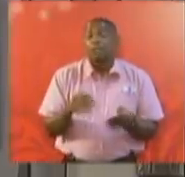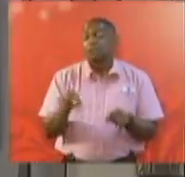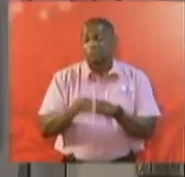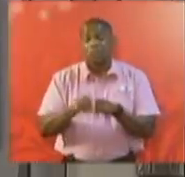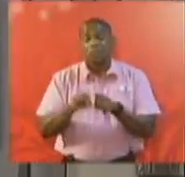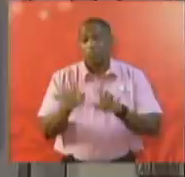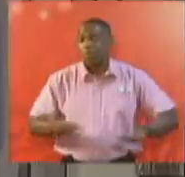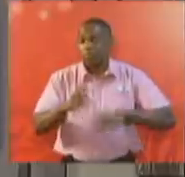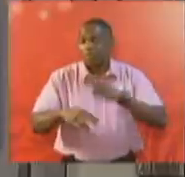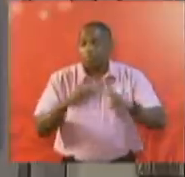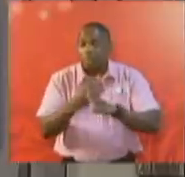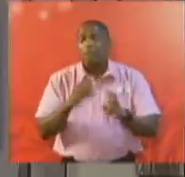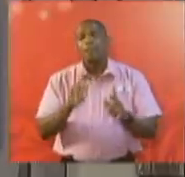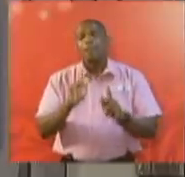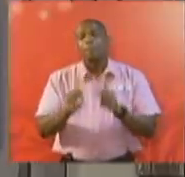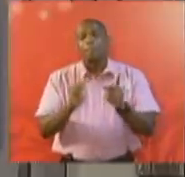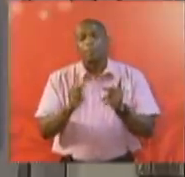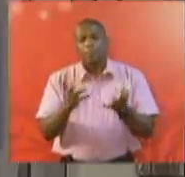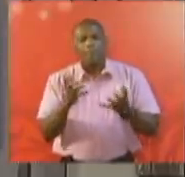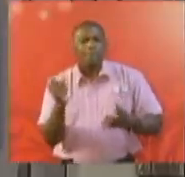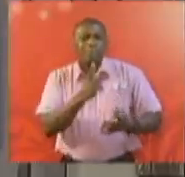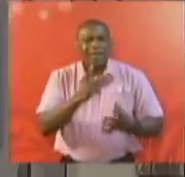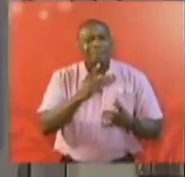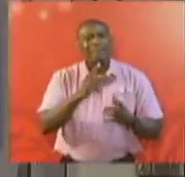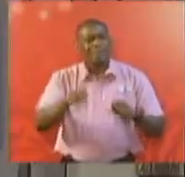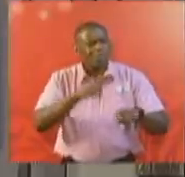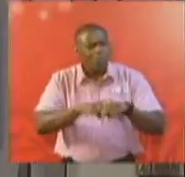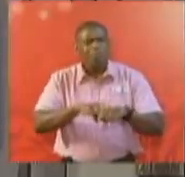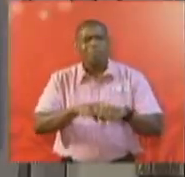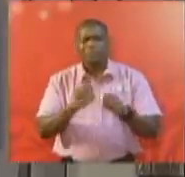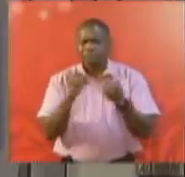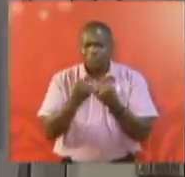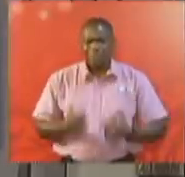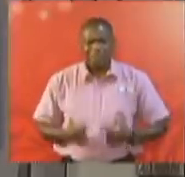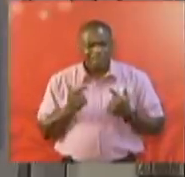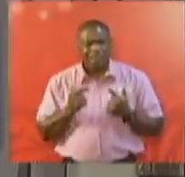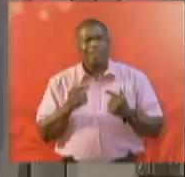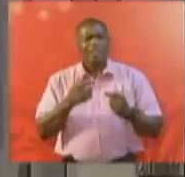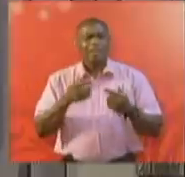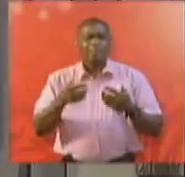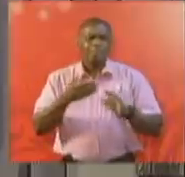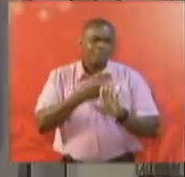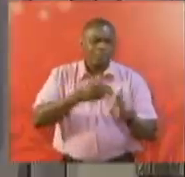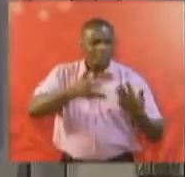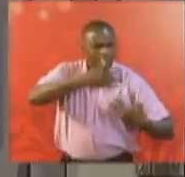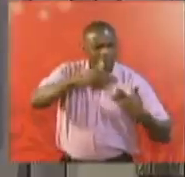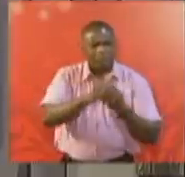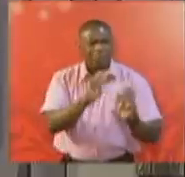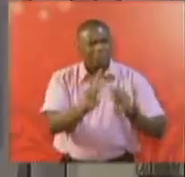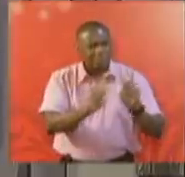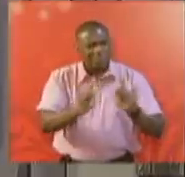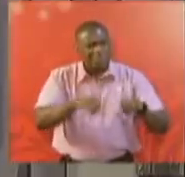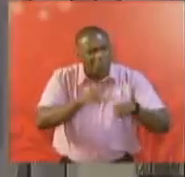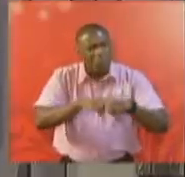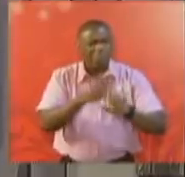their social lives, to how they used to live and interact with people before COVID. But as we